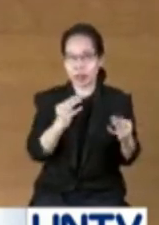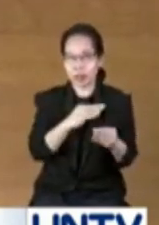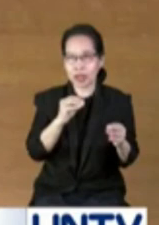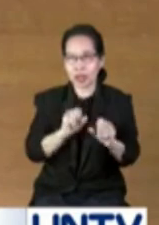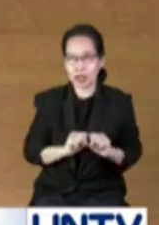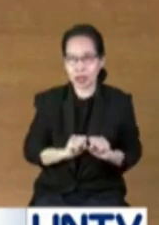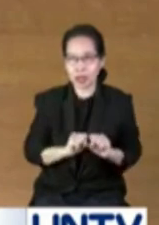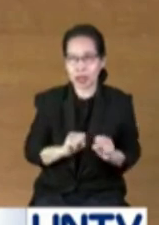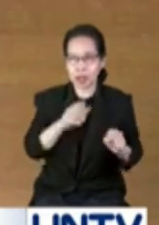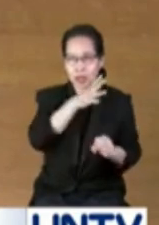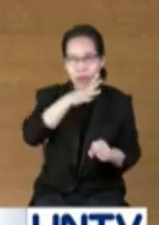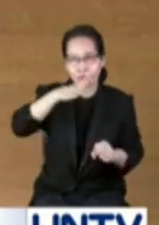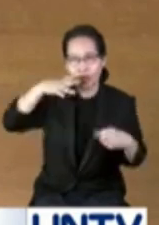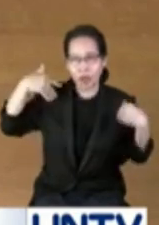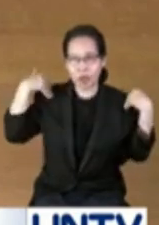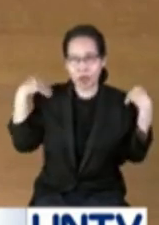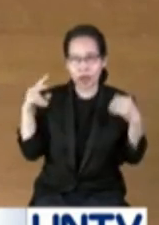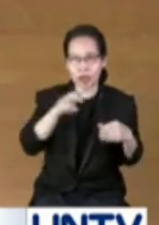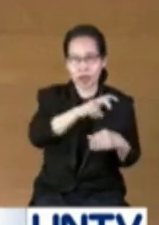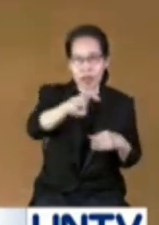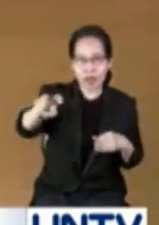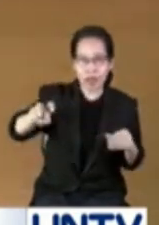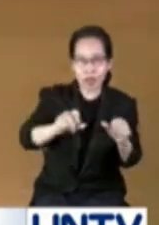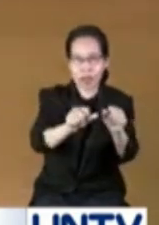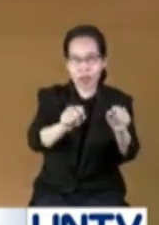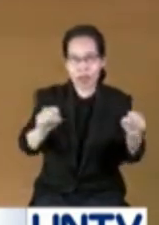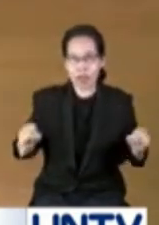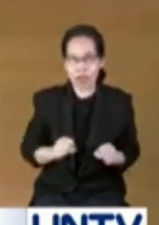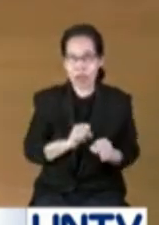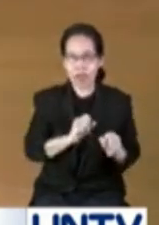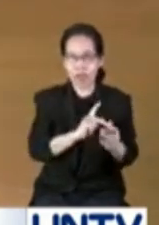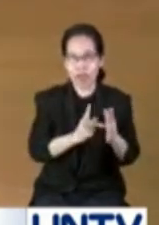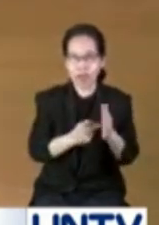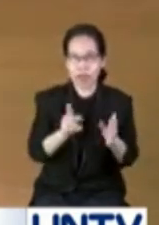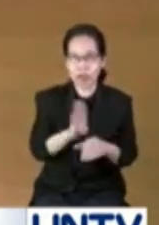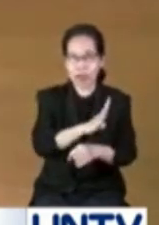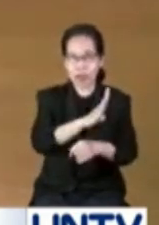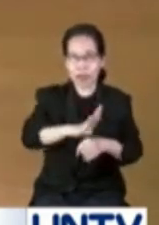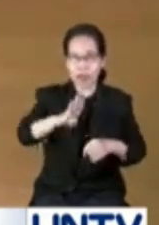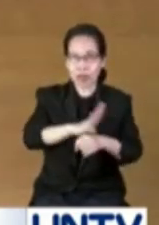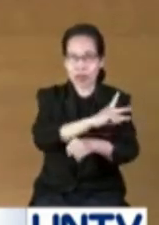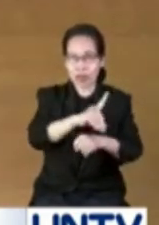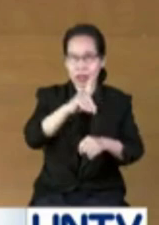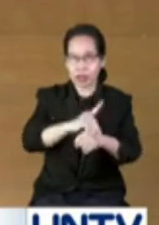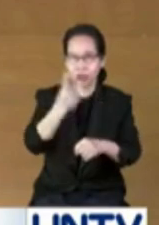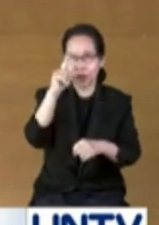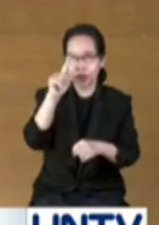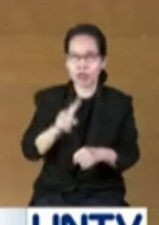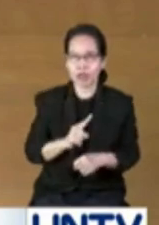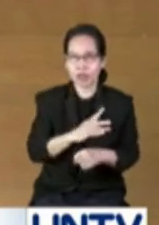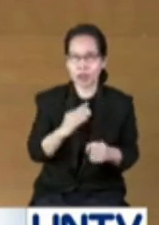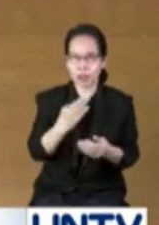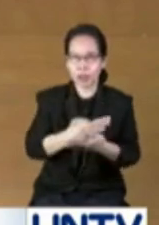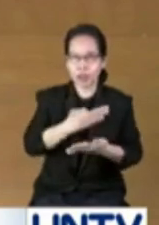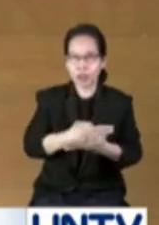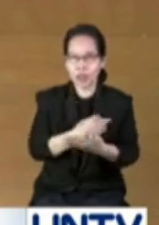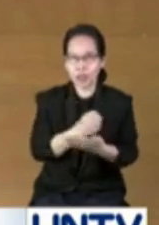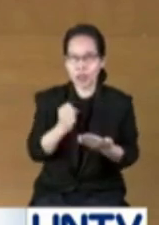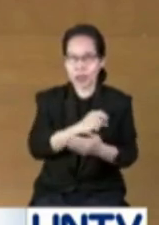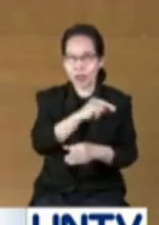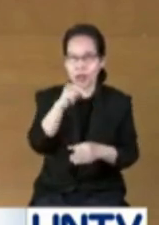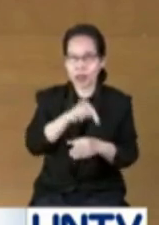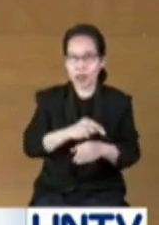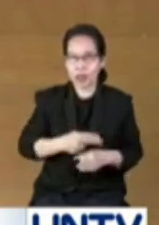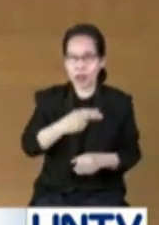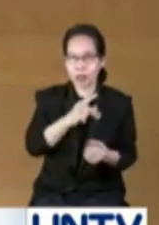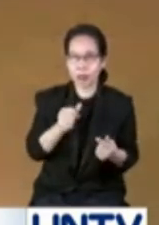hubs, tourism sites, and key business districts. For strategic financing, some of the nation's high priority